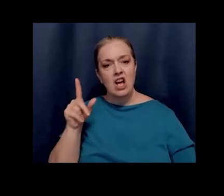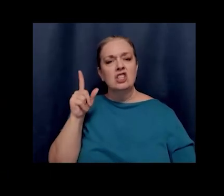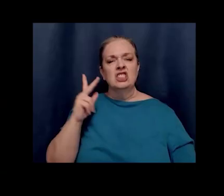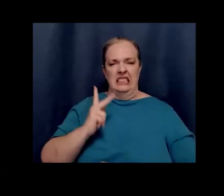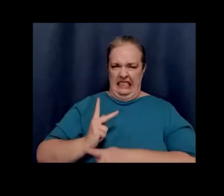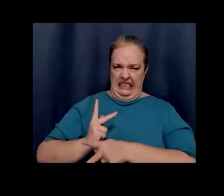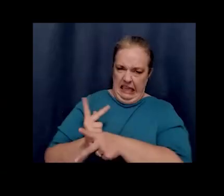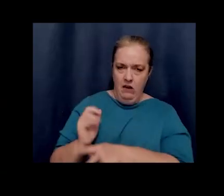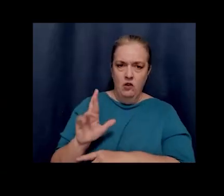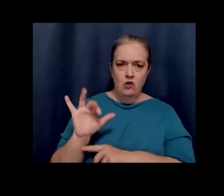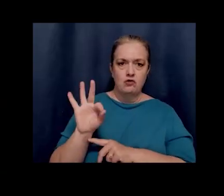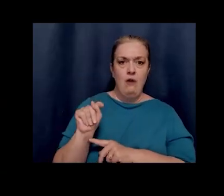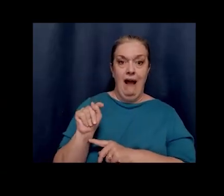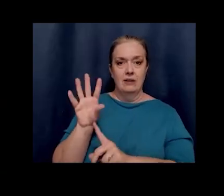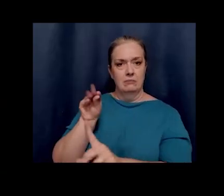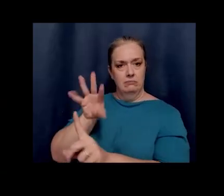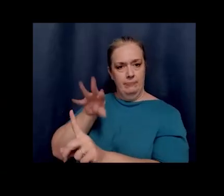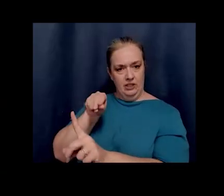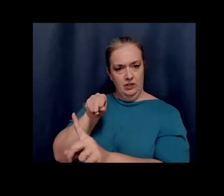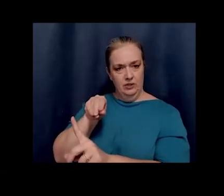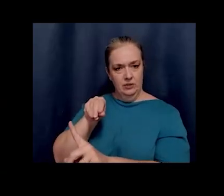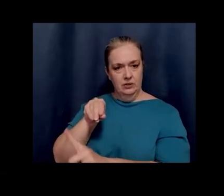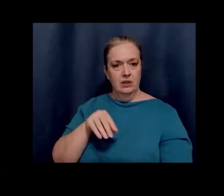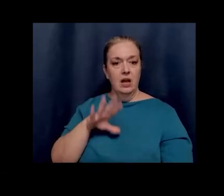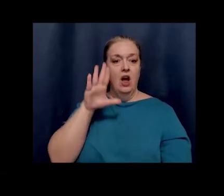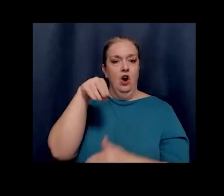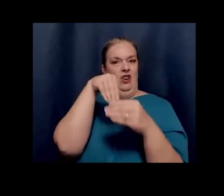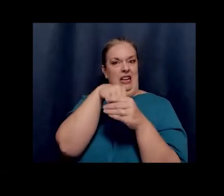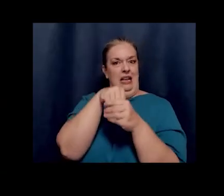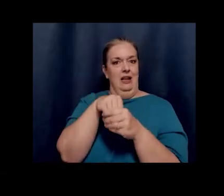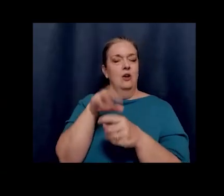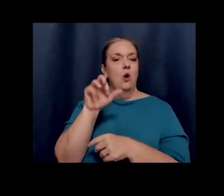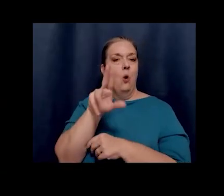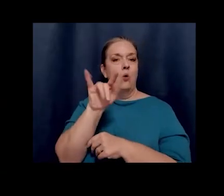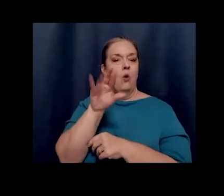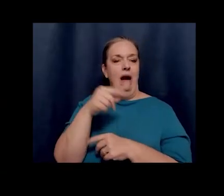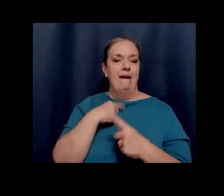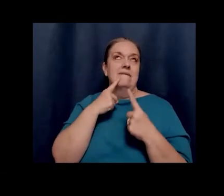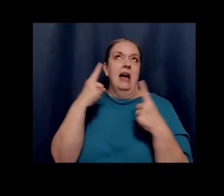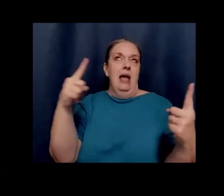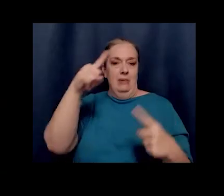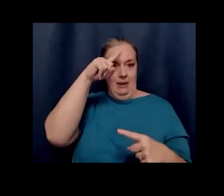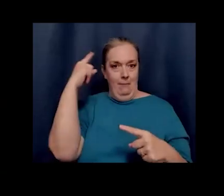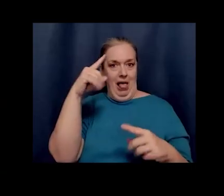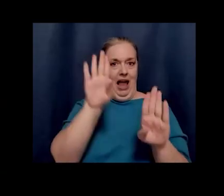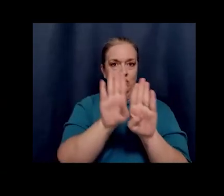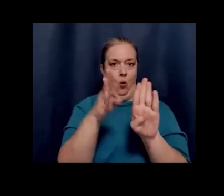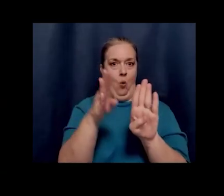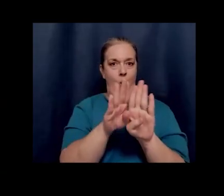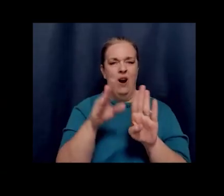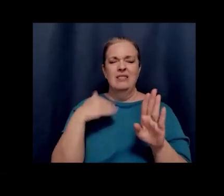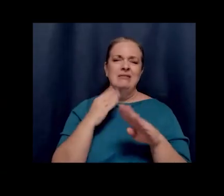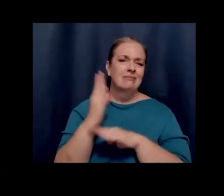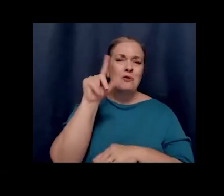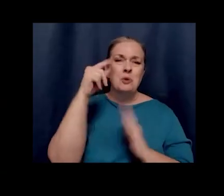crafted. The infamous black door in her inner studio courtyard was the subject of more than 20 paintings, and the desert landscape